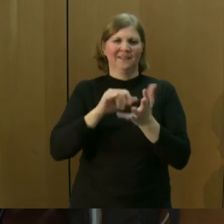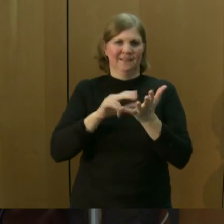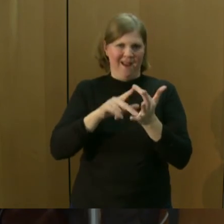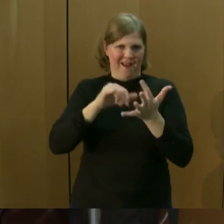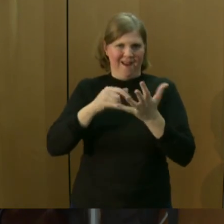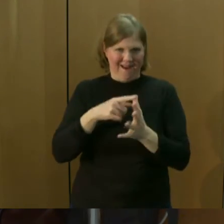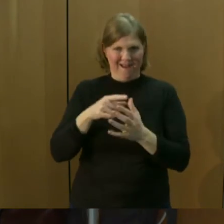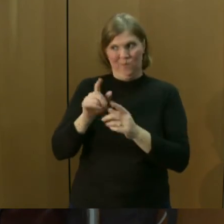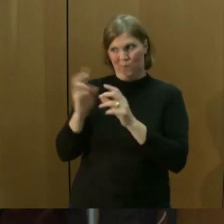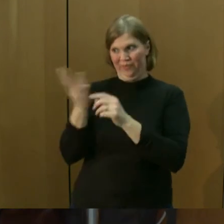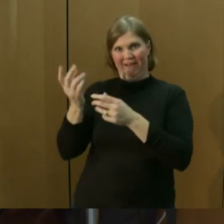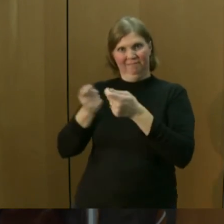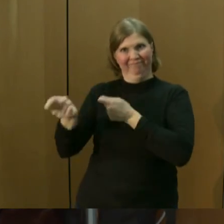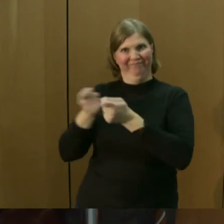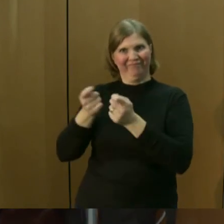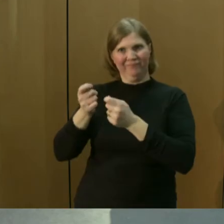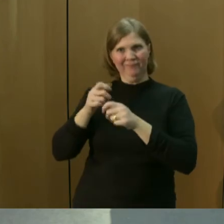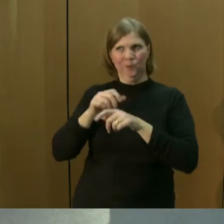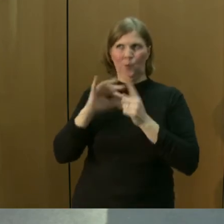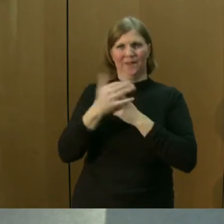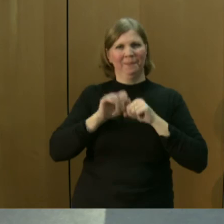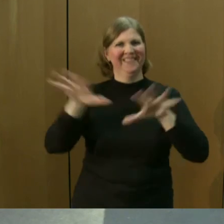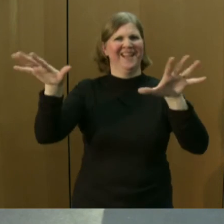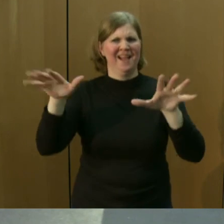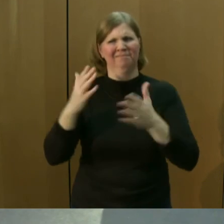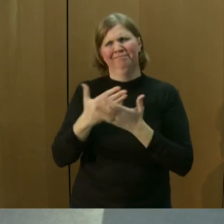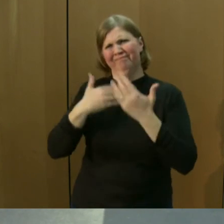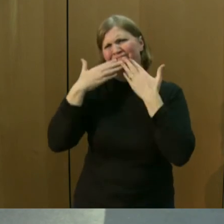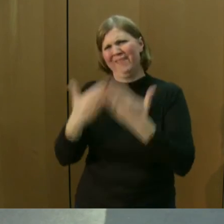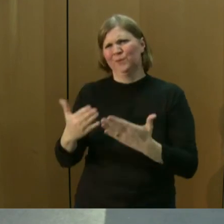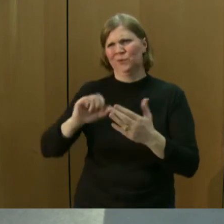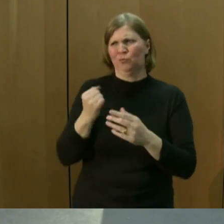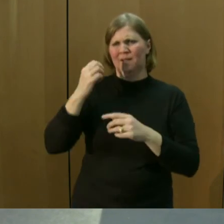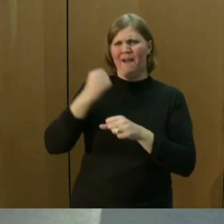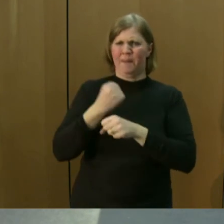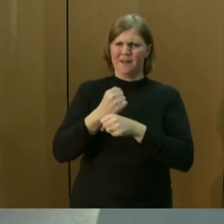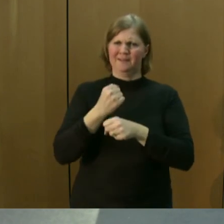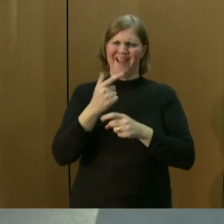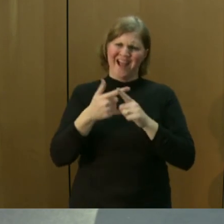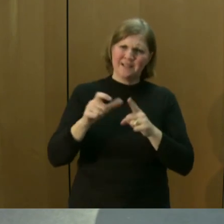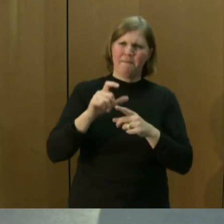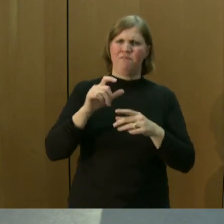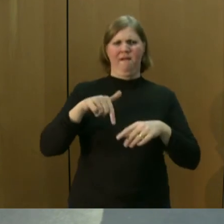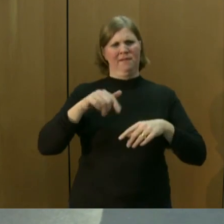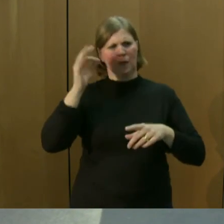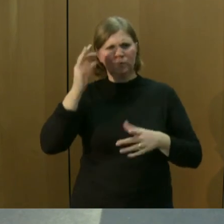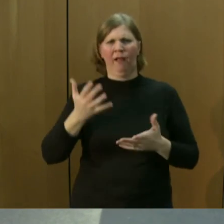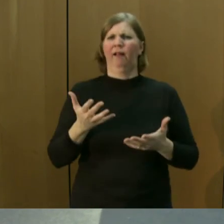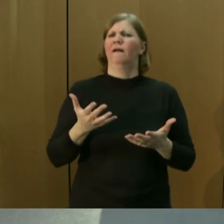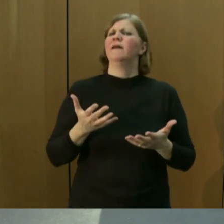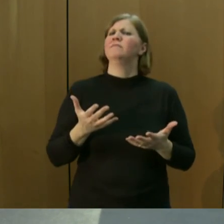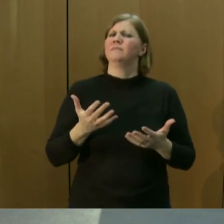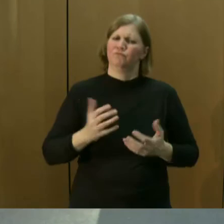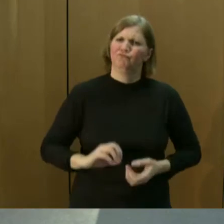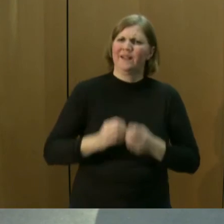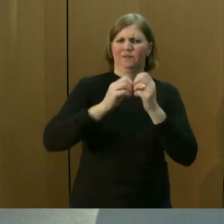to finish by thanking Creative Scotland, the Scottish Government and Edinburgh City Council for their continued support and all the work that we do. Thank you very much,